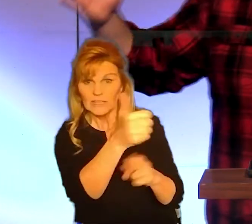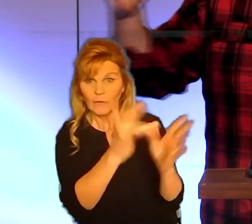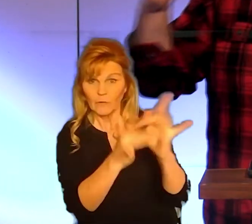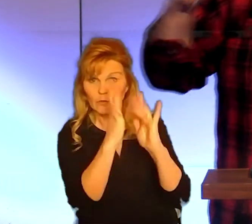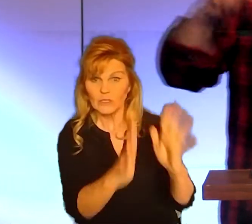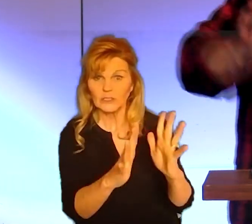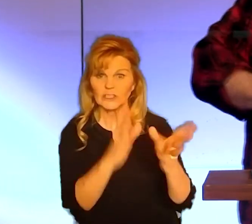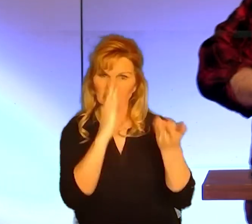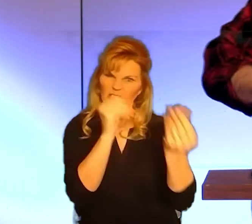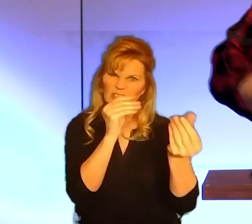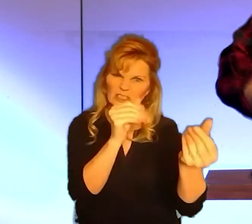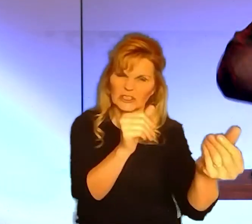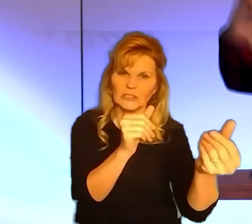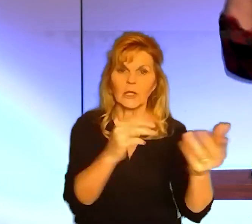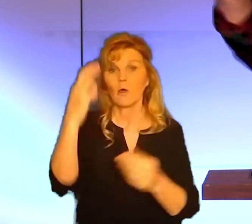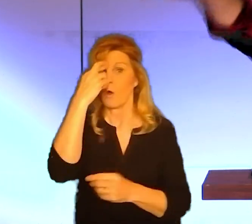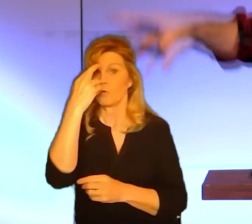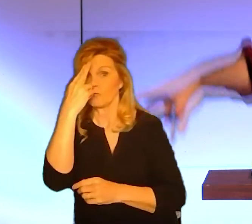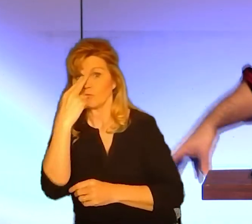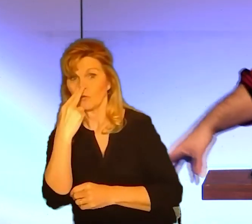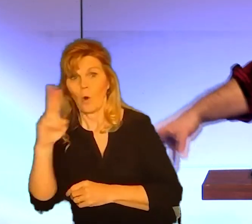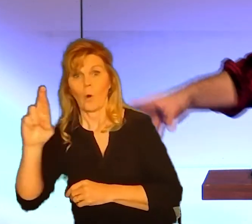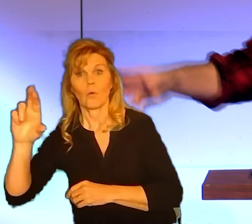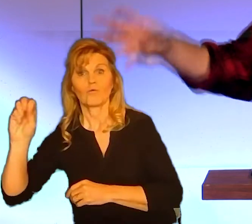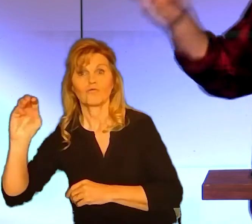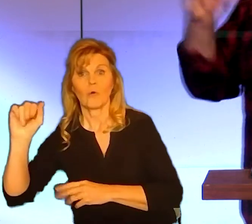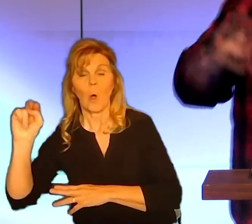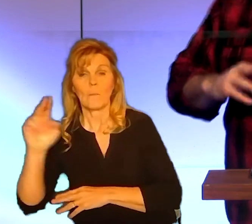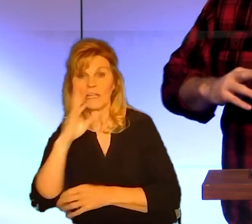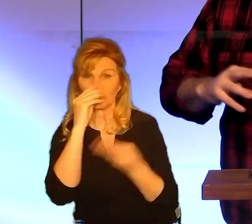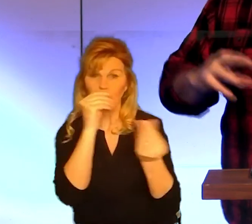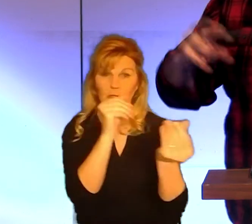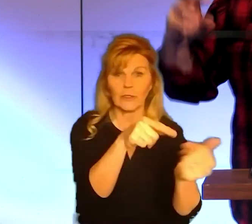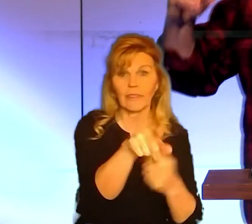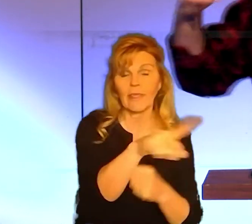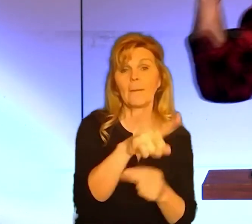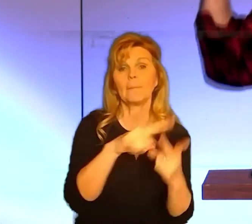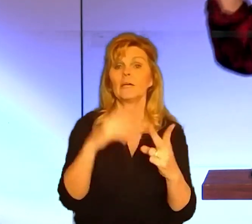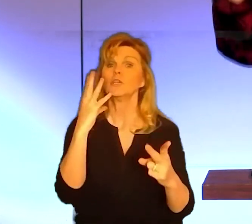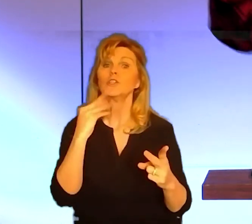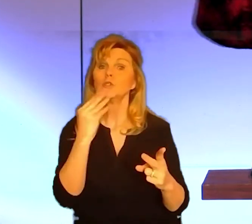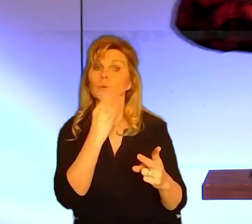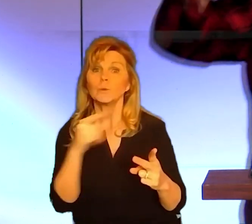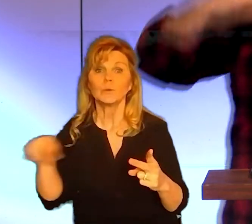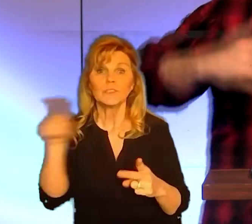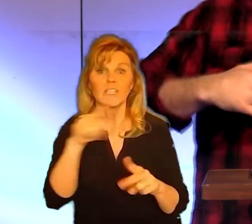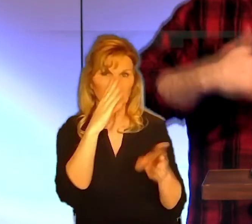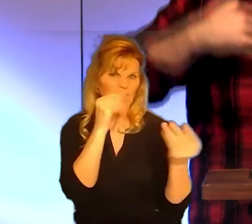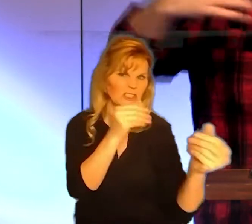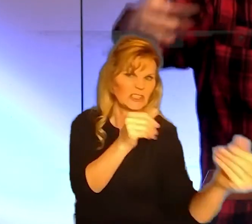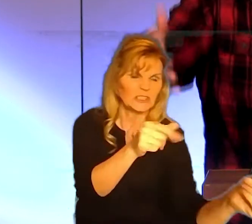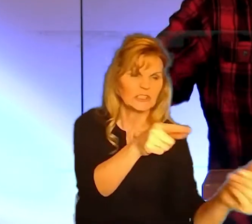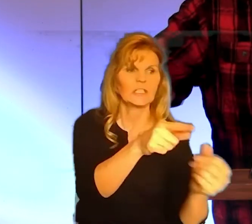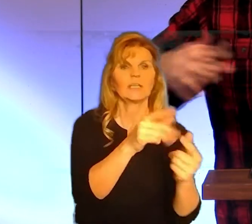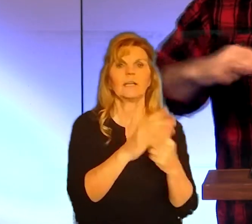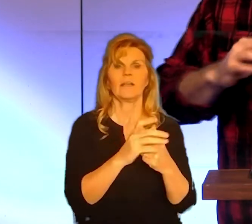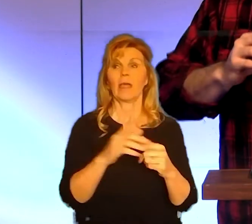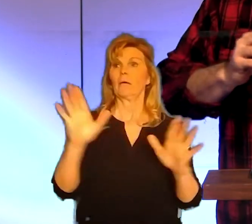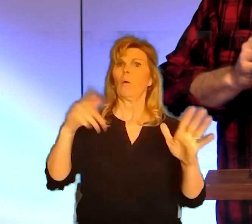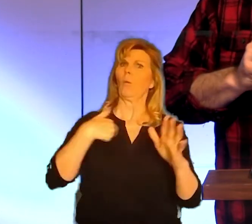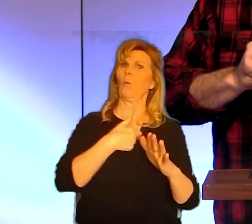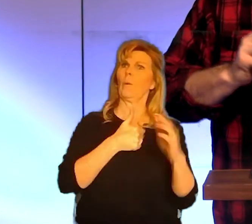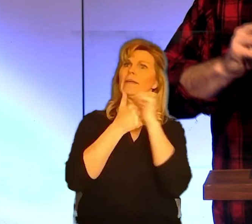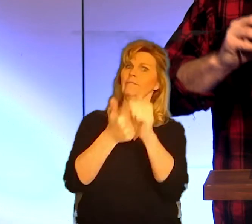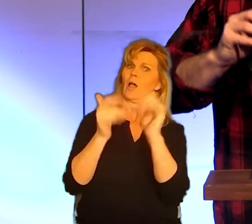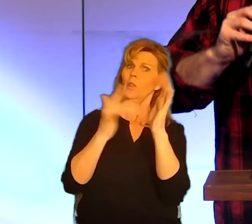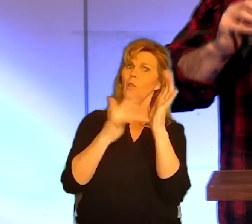persecuted by the Romans. Some of them were being persecuted by other Jews. There were these people that were saying, we are followers of